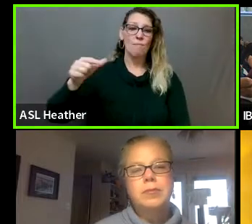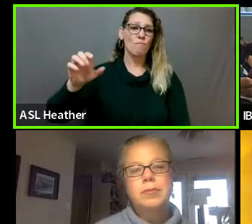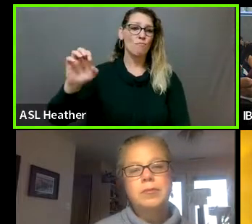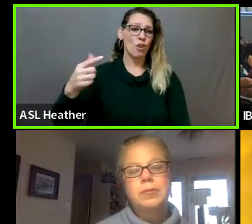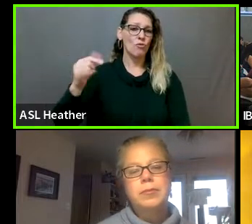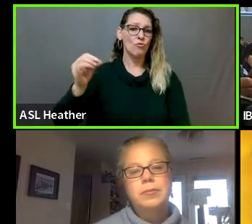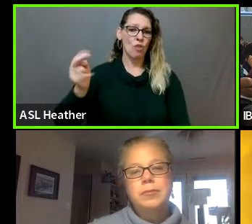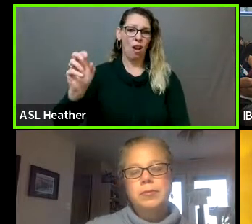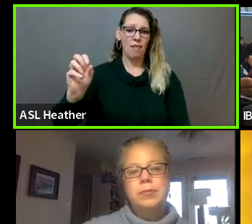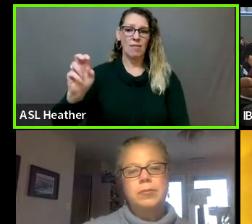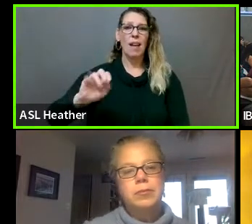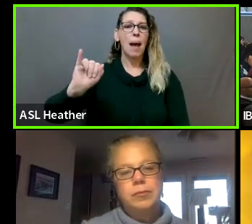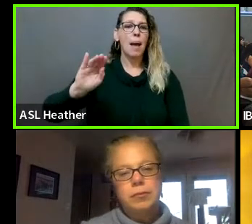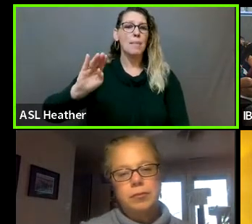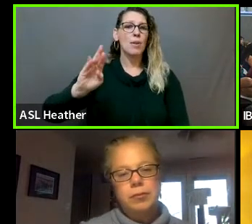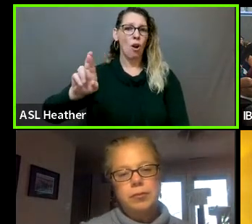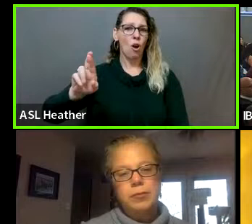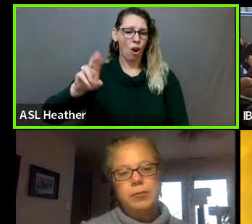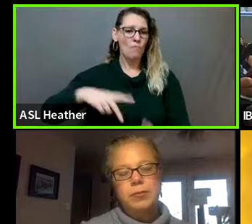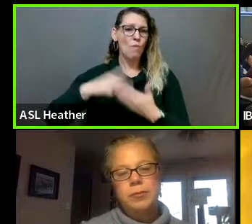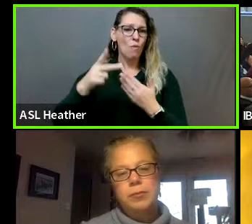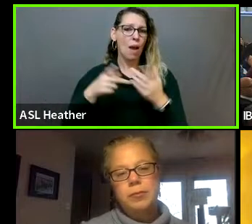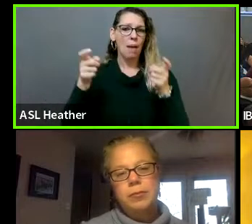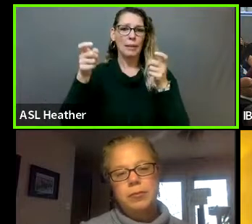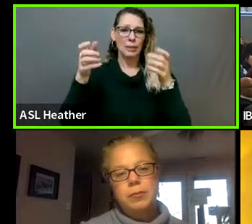Johnson, IBR Program Administrator.